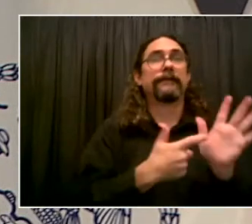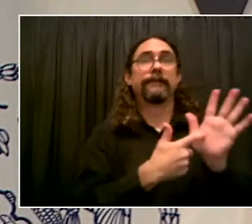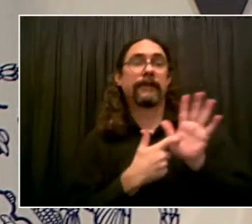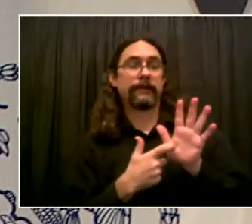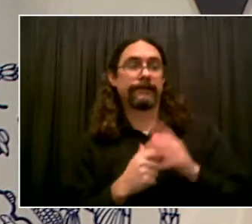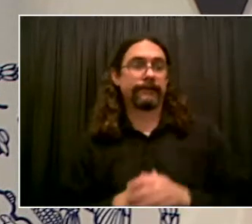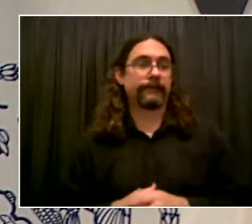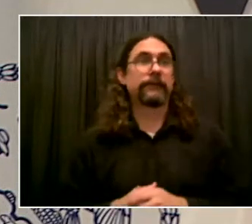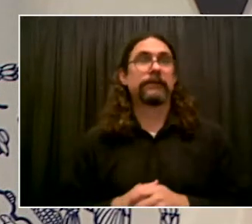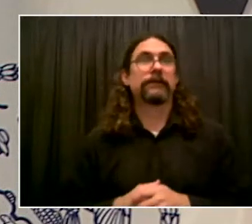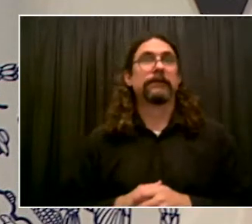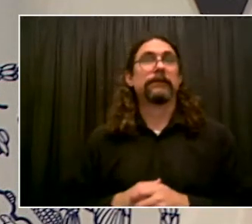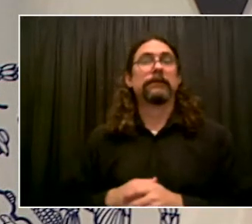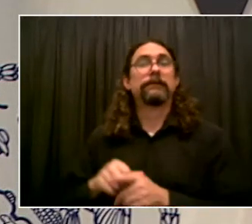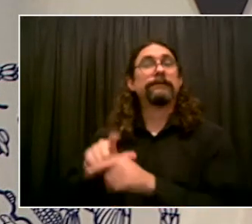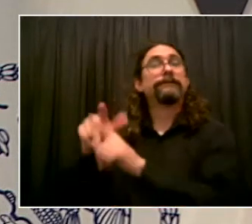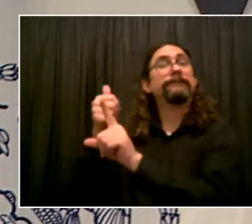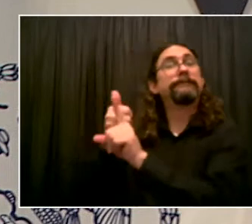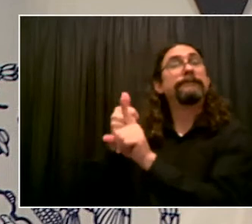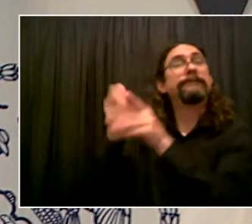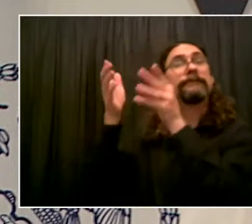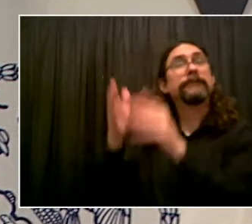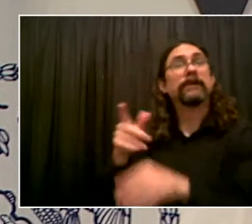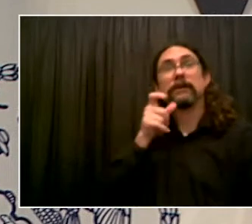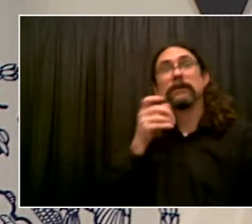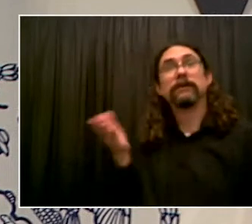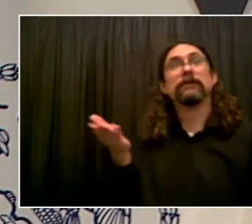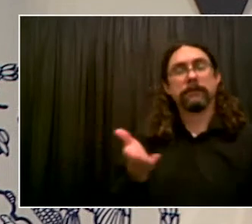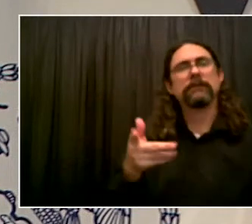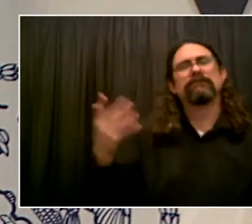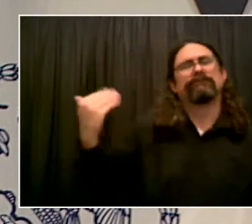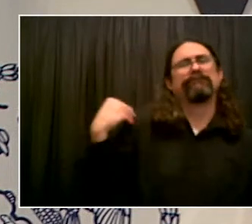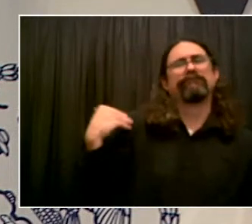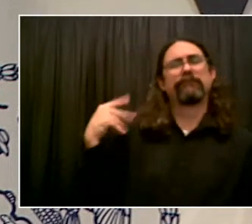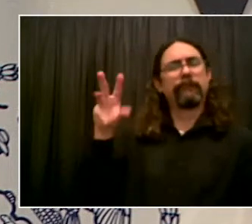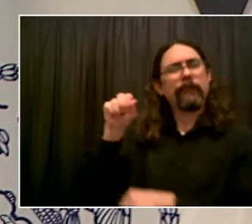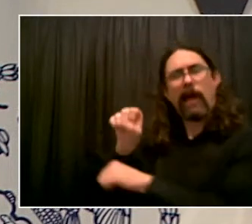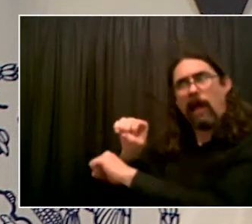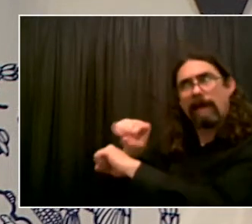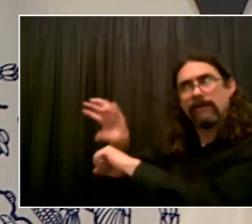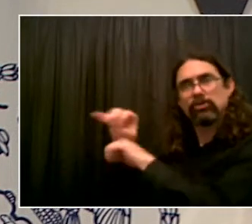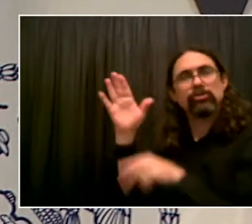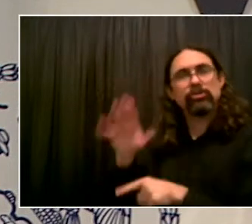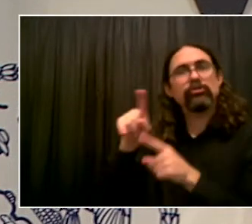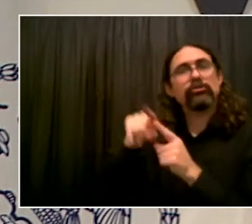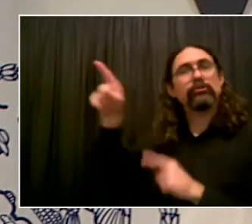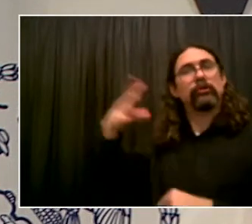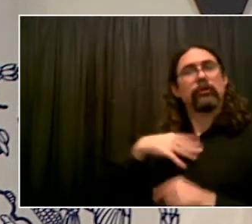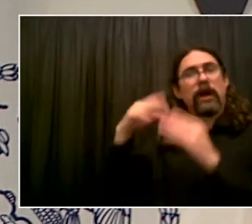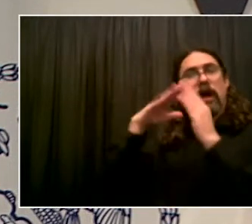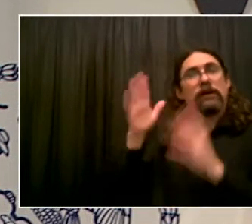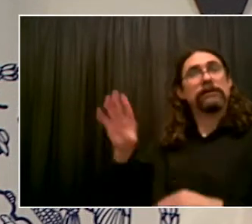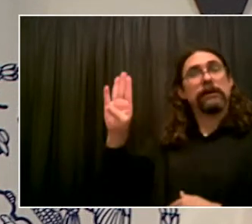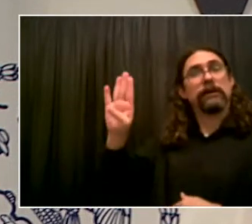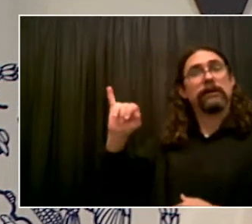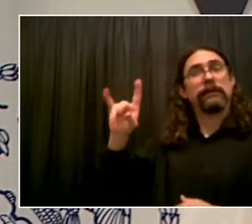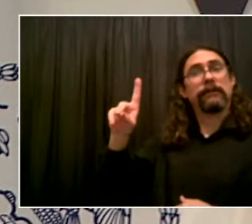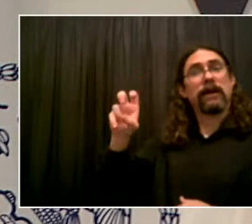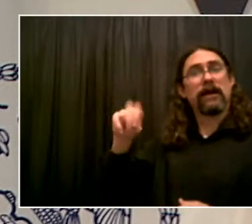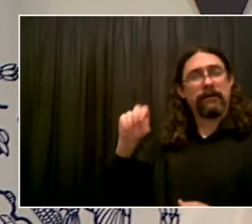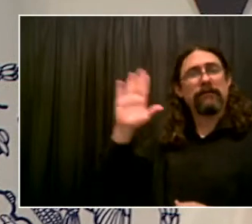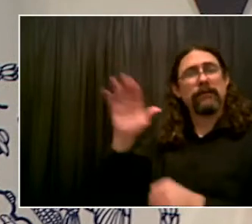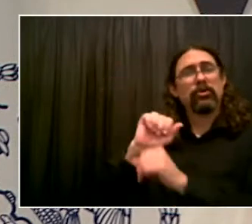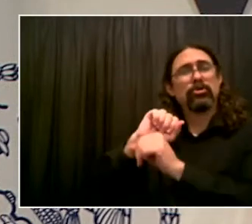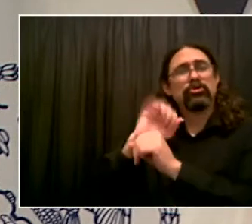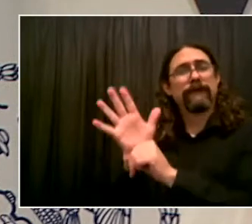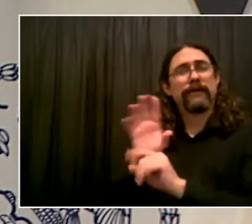advising the Biden White House on COVID response. He was the former administrator for the Centers for Medicare and Medicaid Services. He's